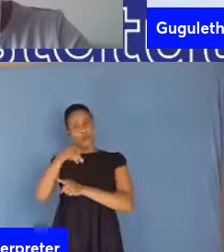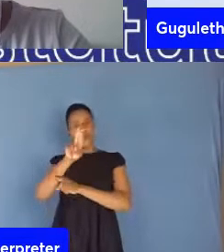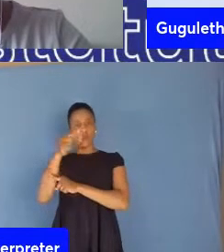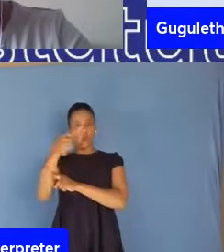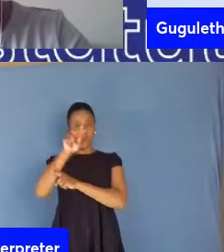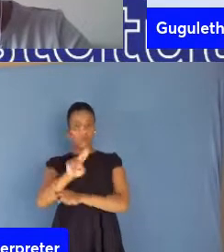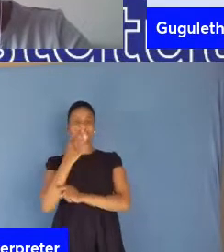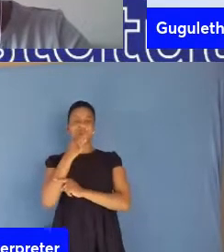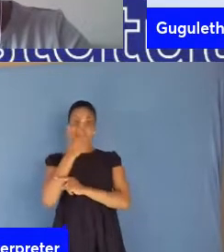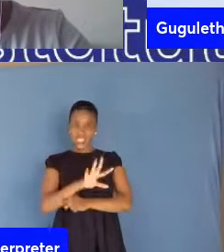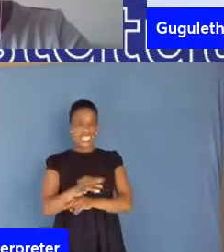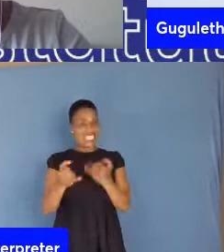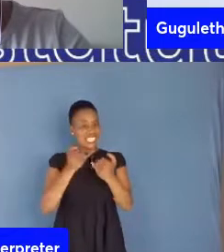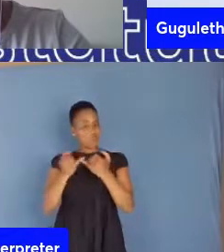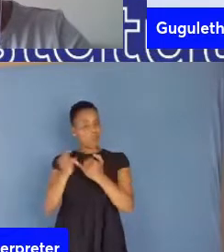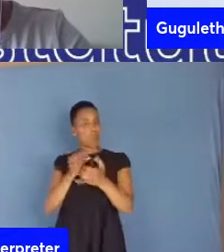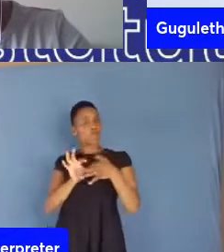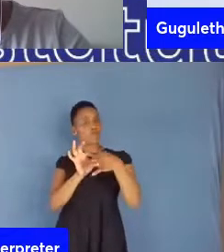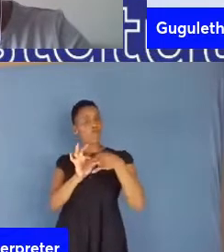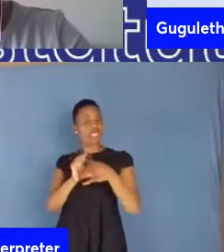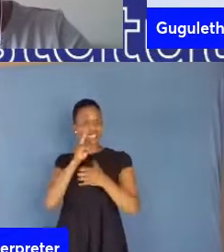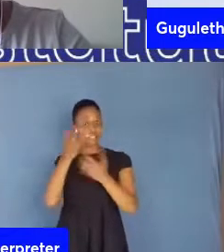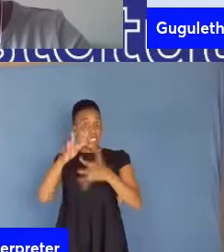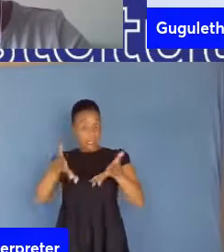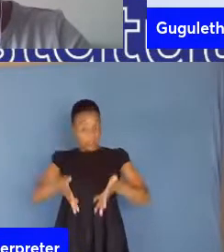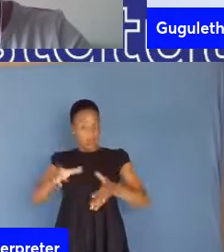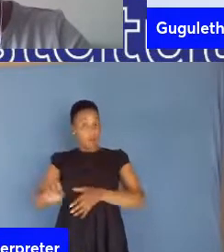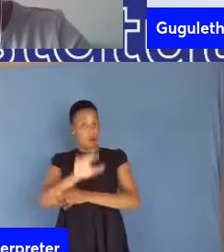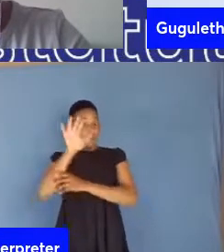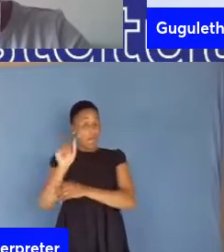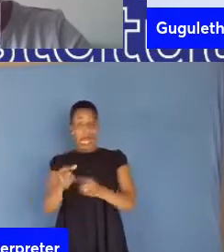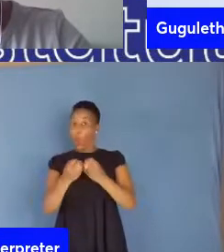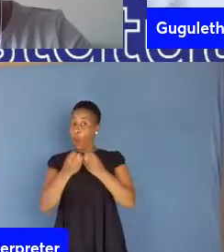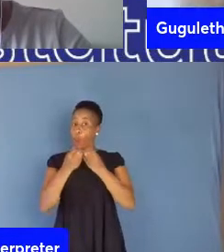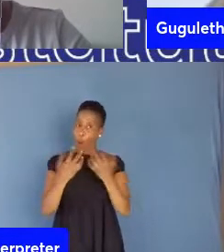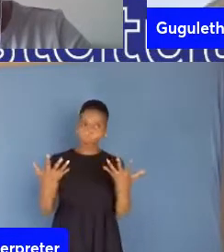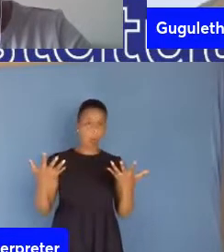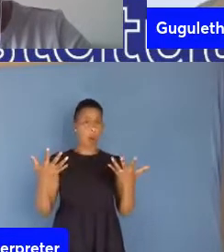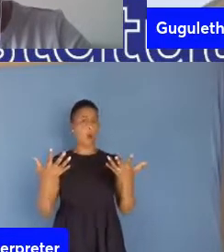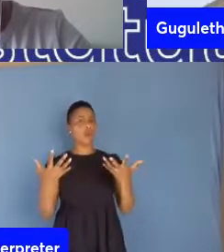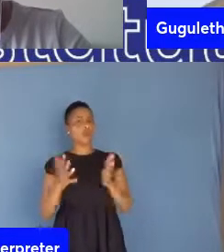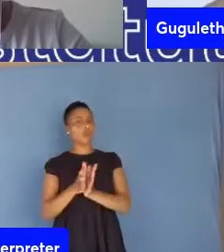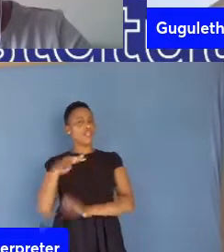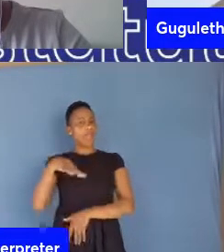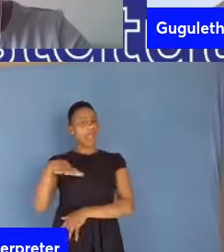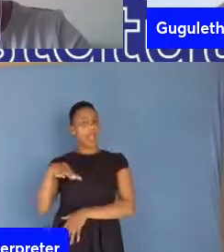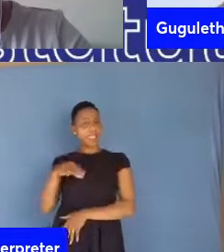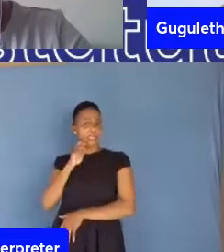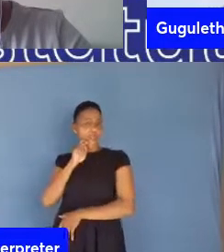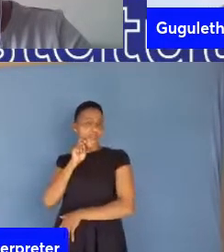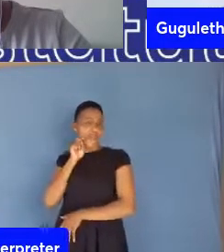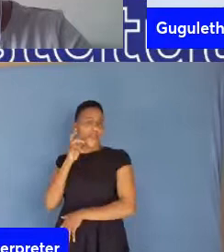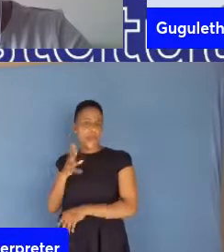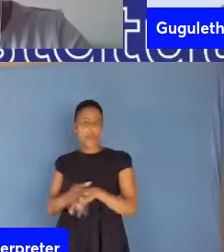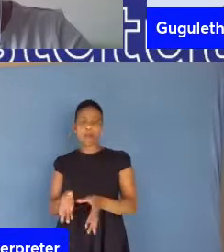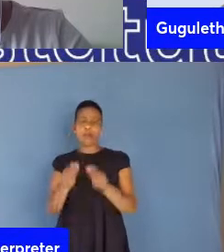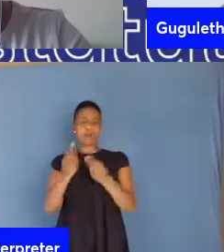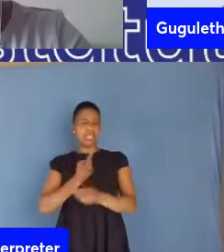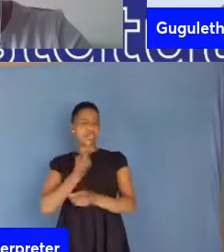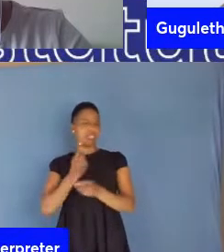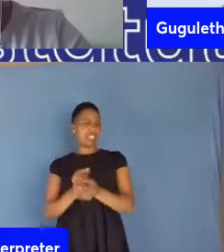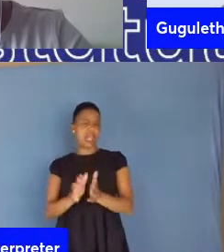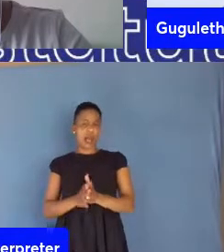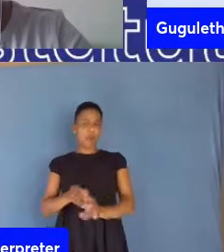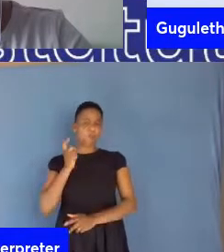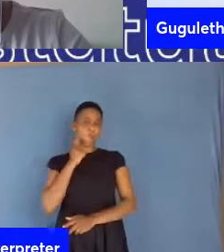sexual relations, as we have seen in South Africa, a lot of young girls find themselves being pregnant and